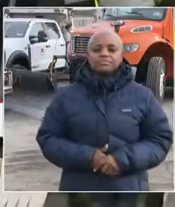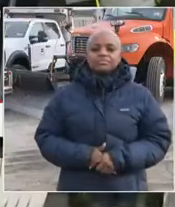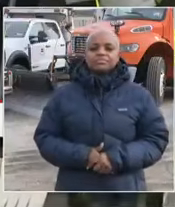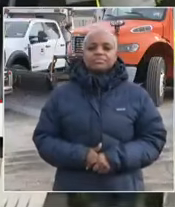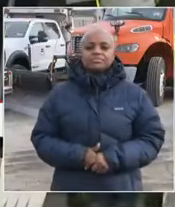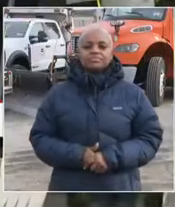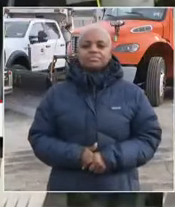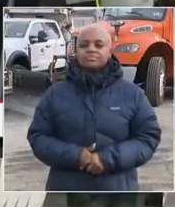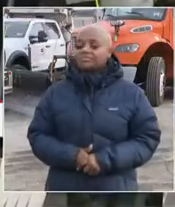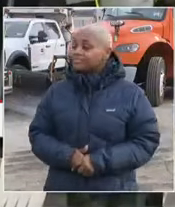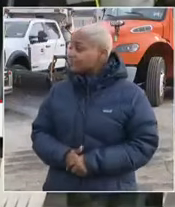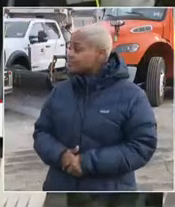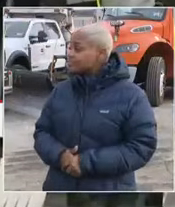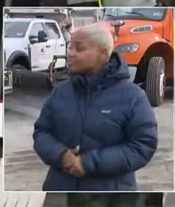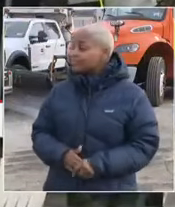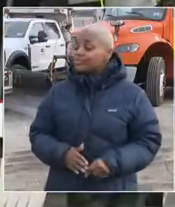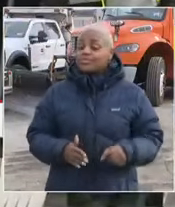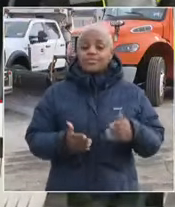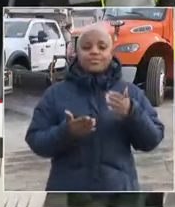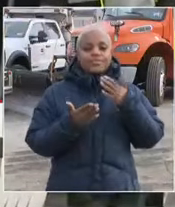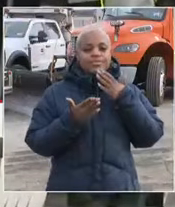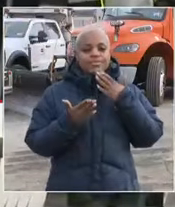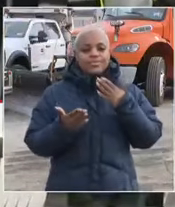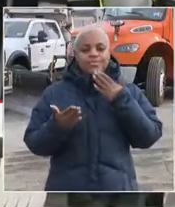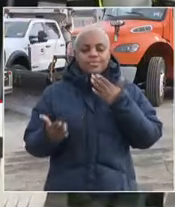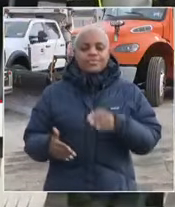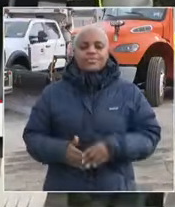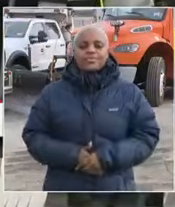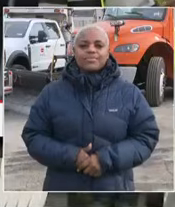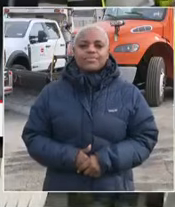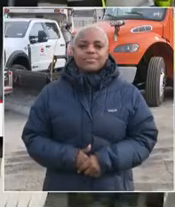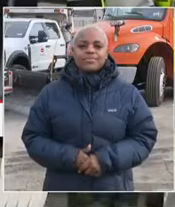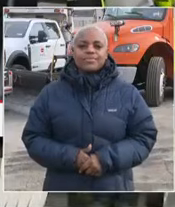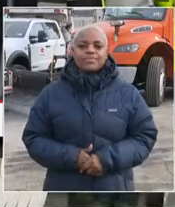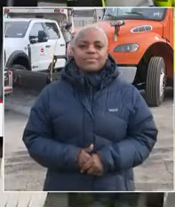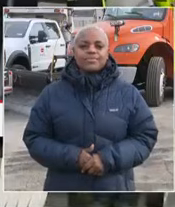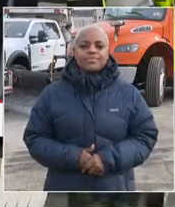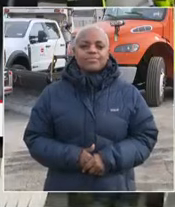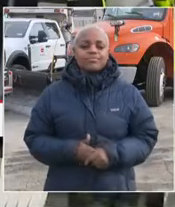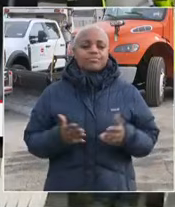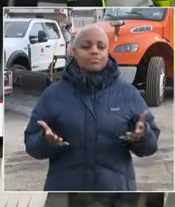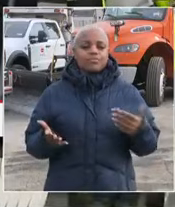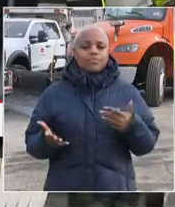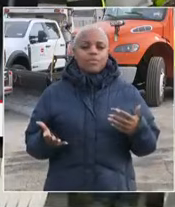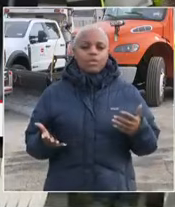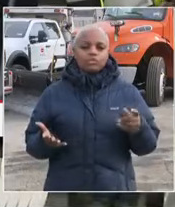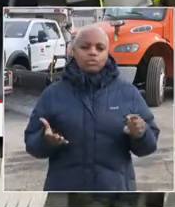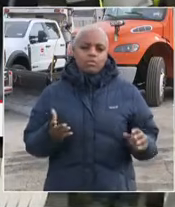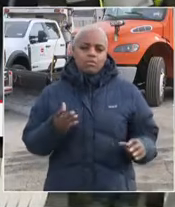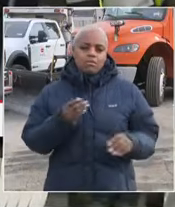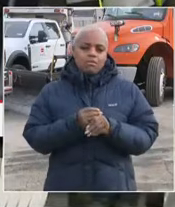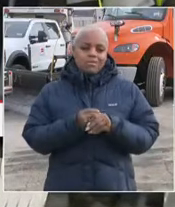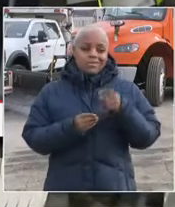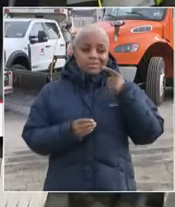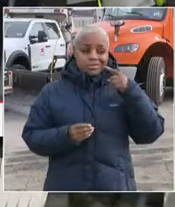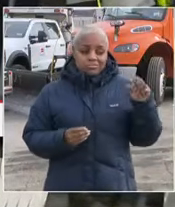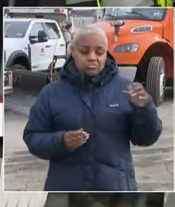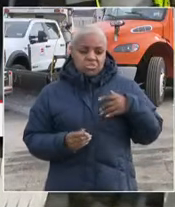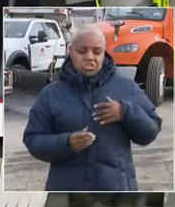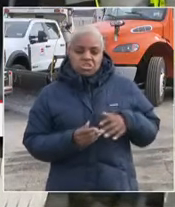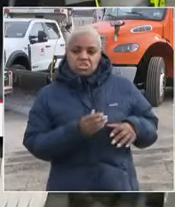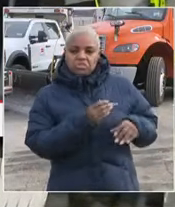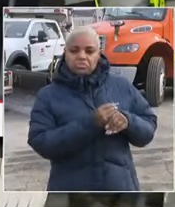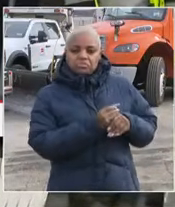Thank you, Mayor. So I just want to piggyback on what the mayor has said thus far. We are taking this storm